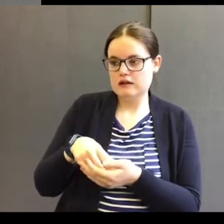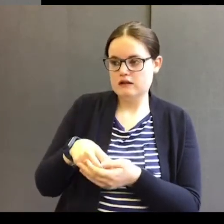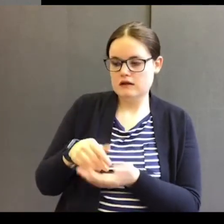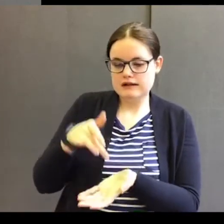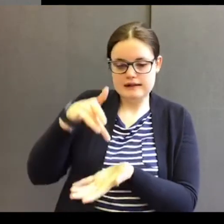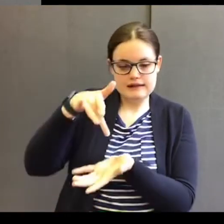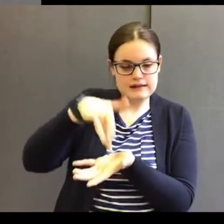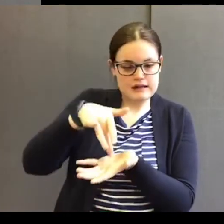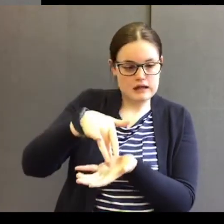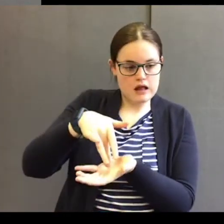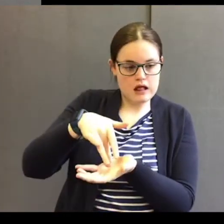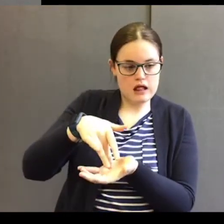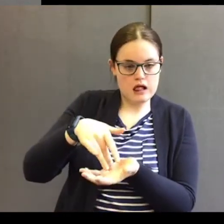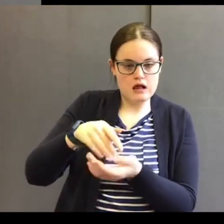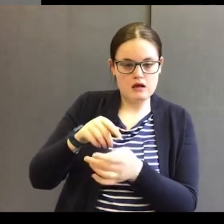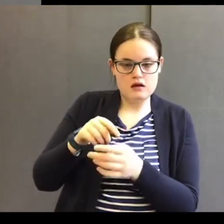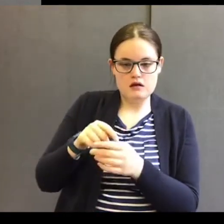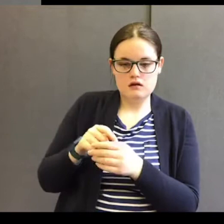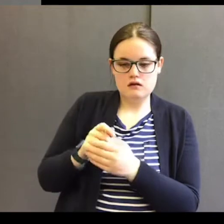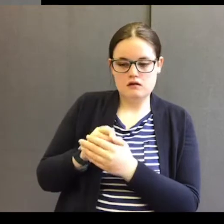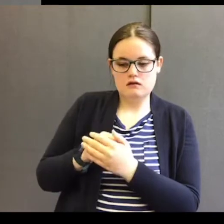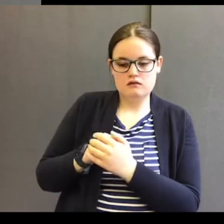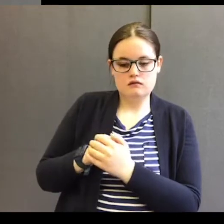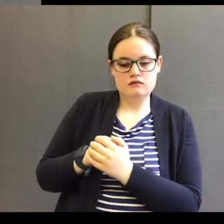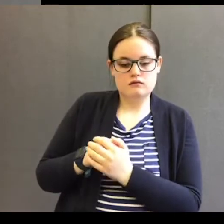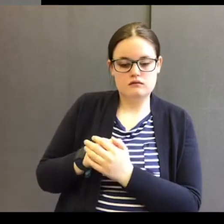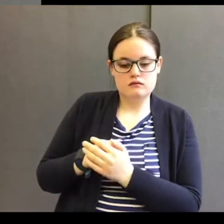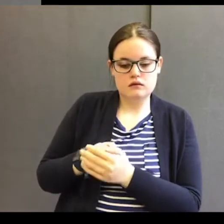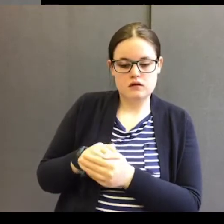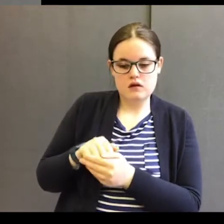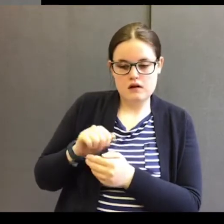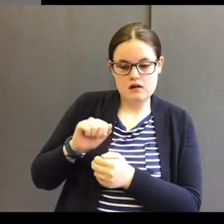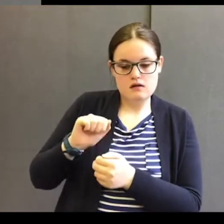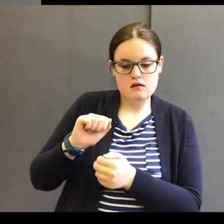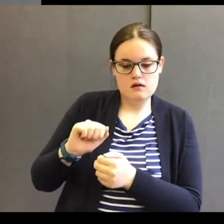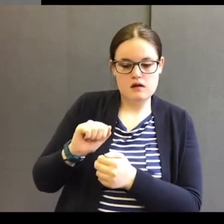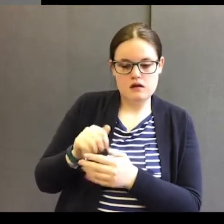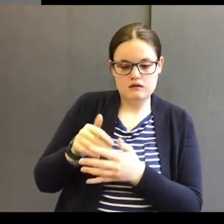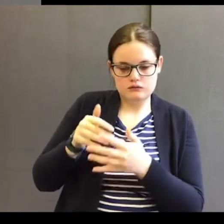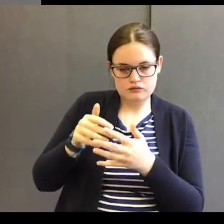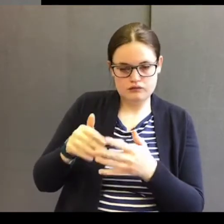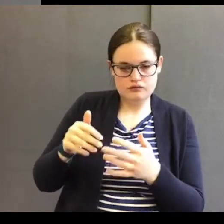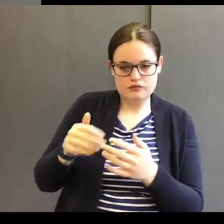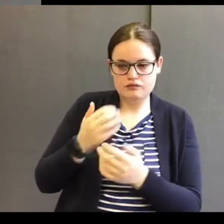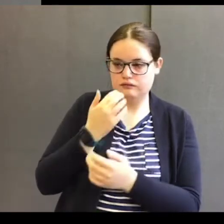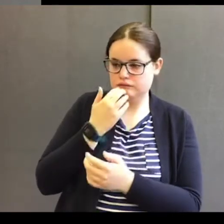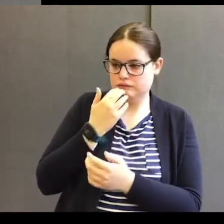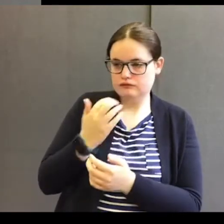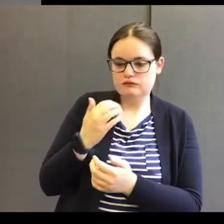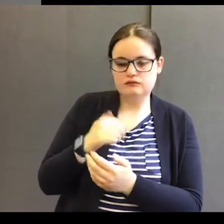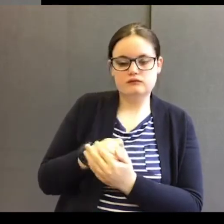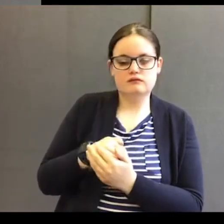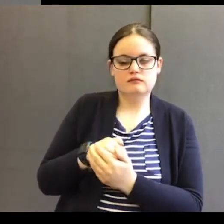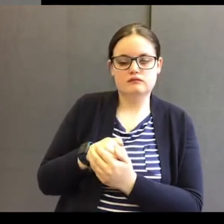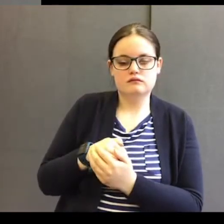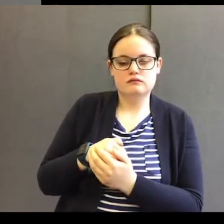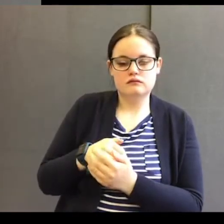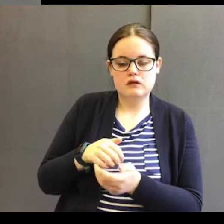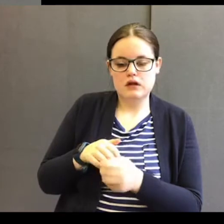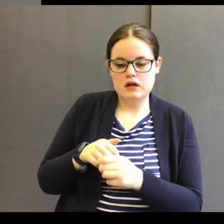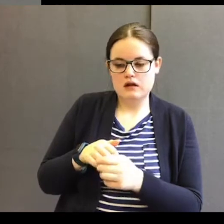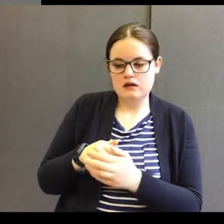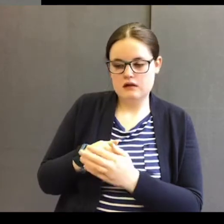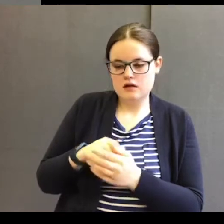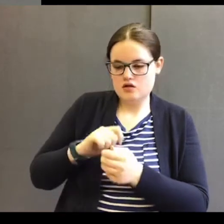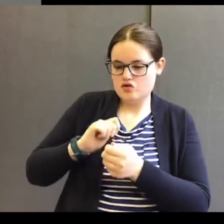was central, absolutely core to their increased boldness and